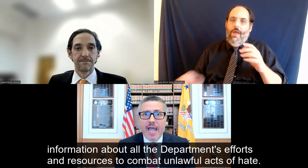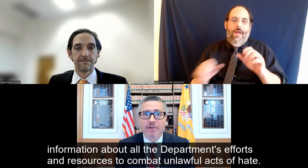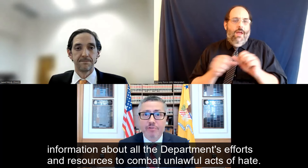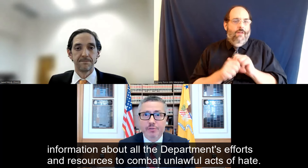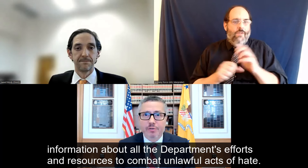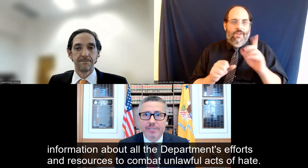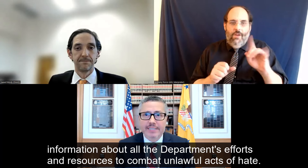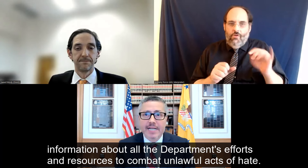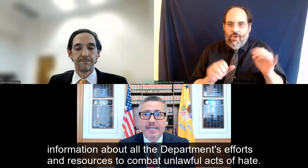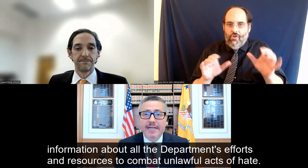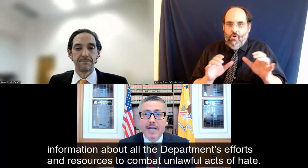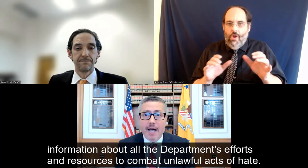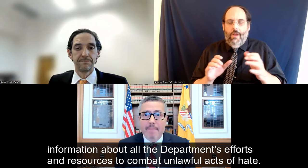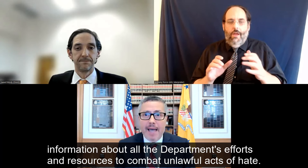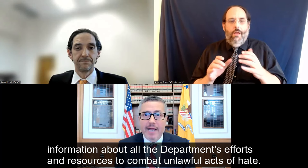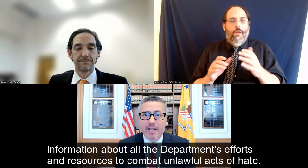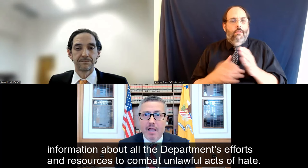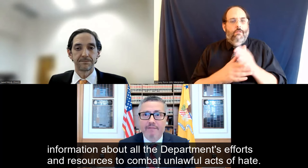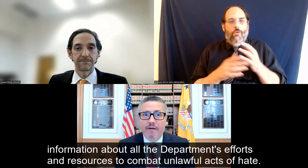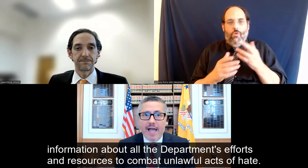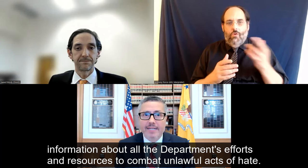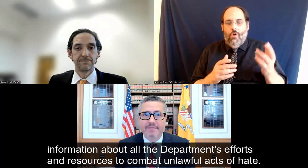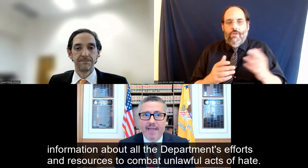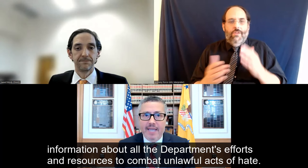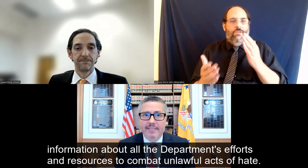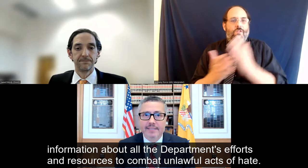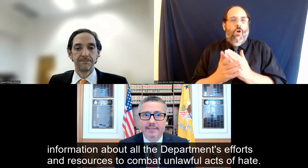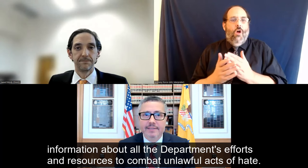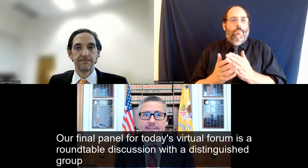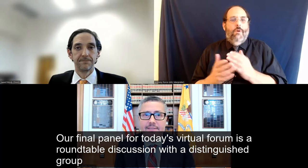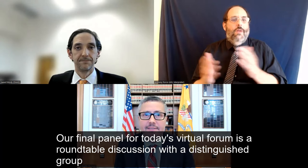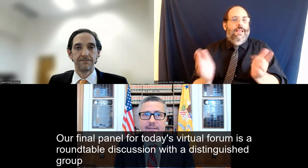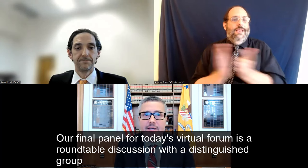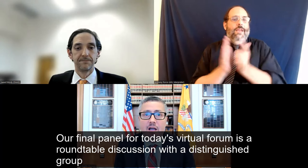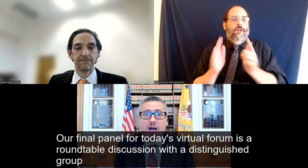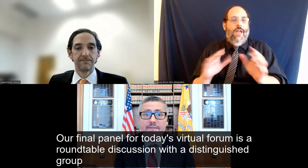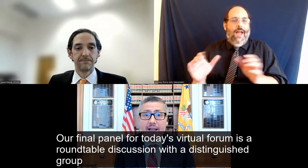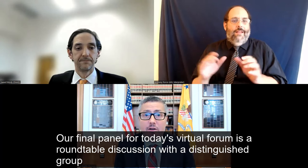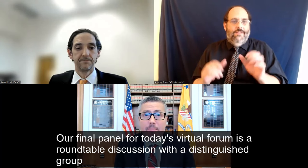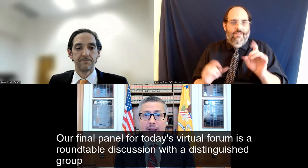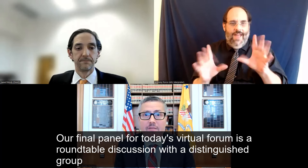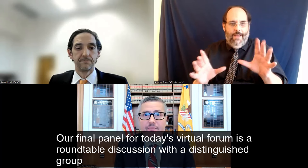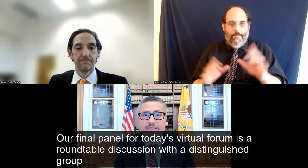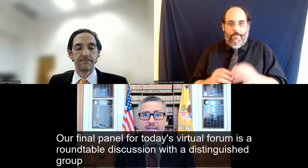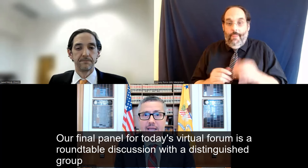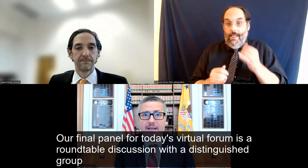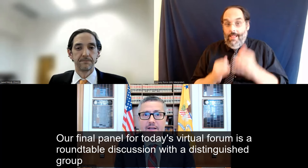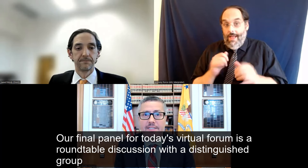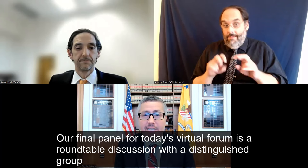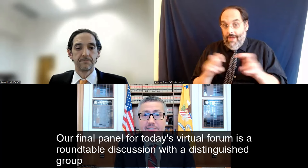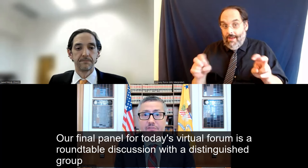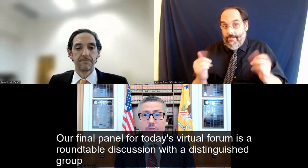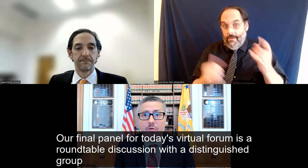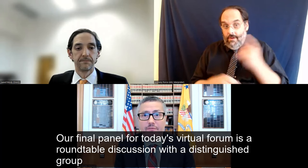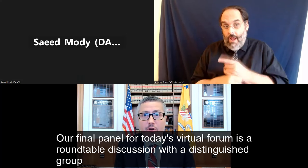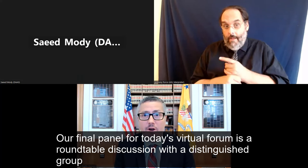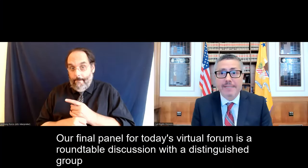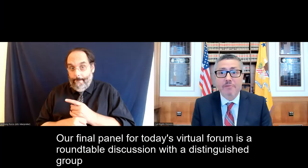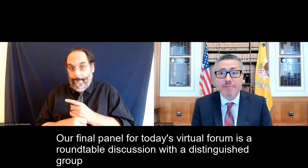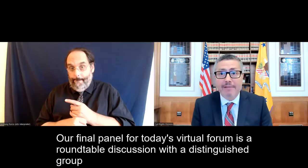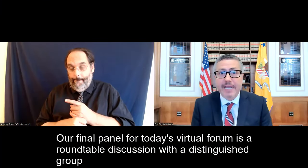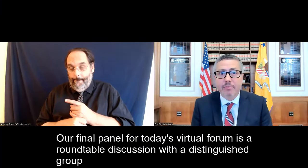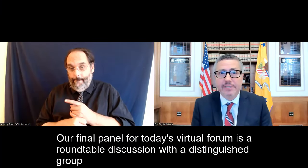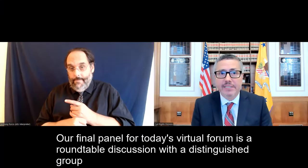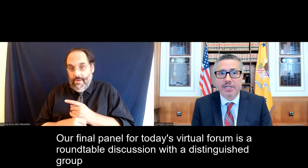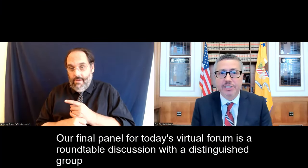efforts and resources to combat unlawful acts of hate. Our final panel for today's virtual forum